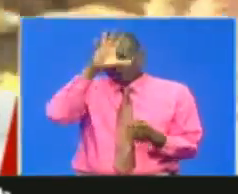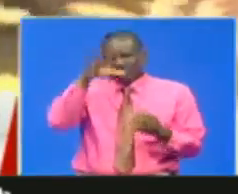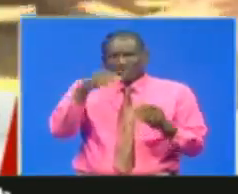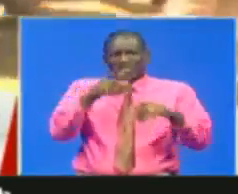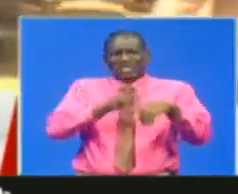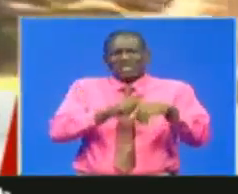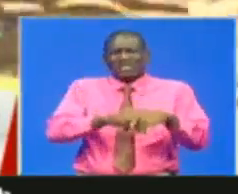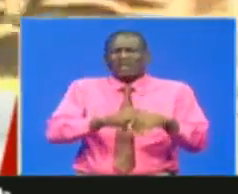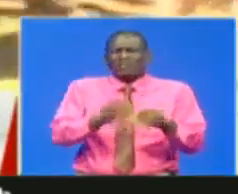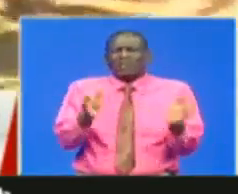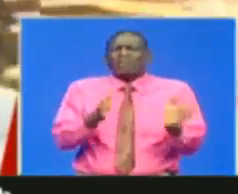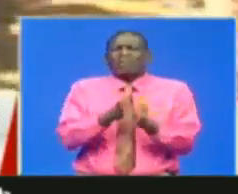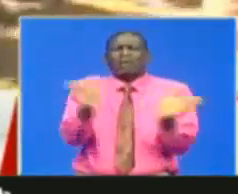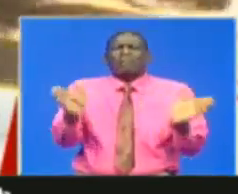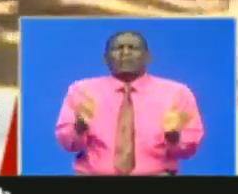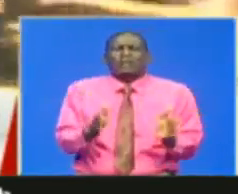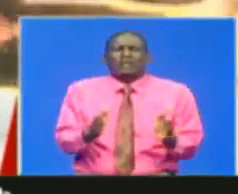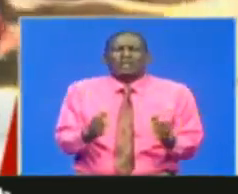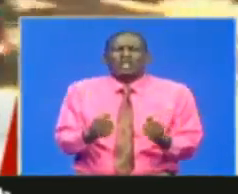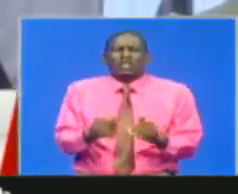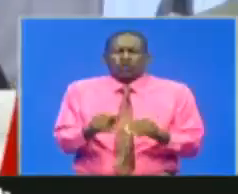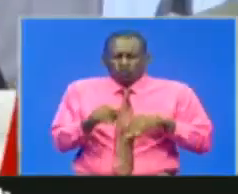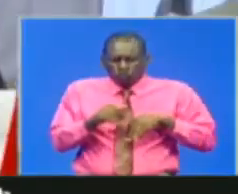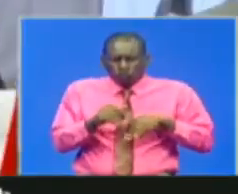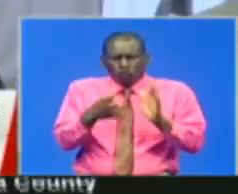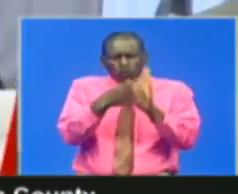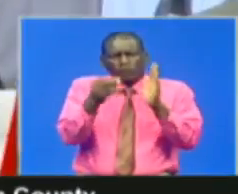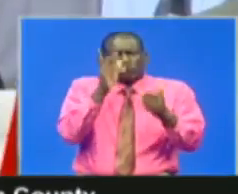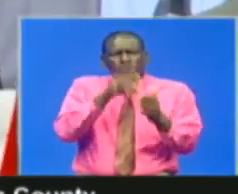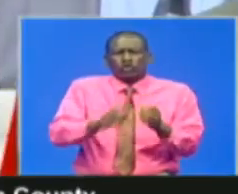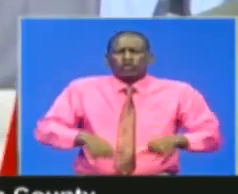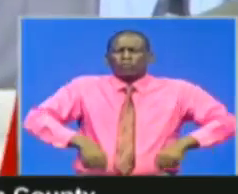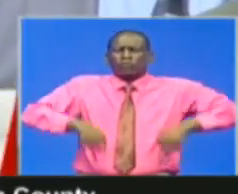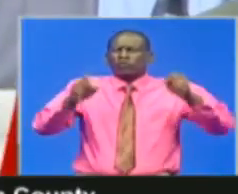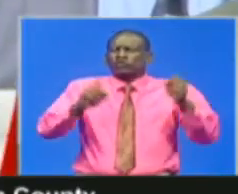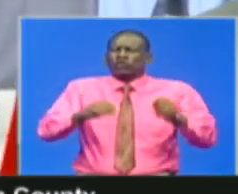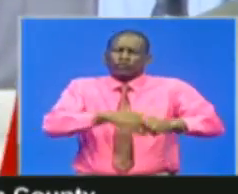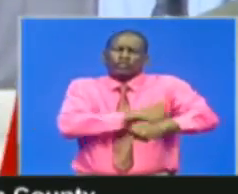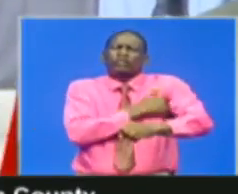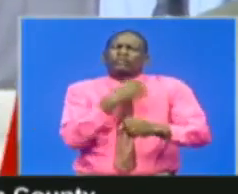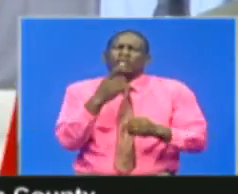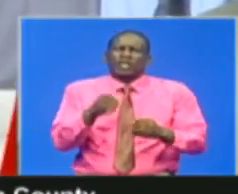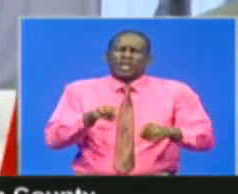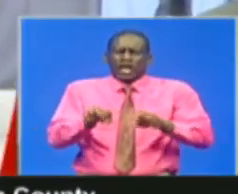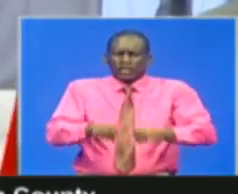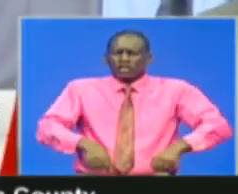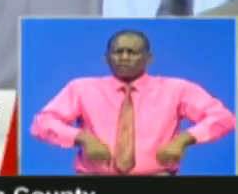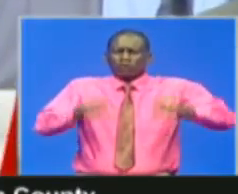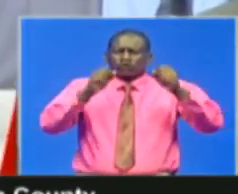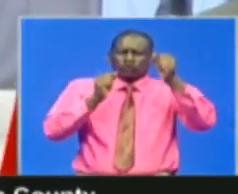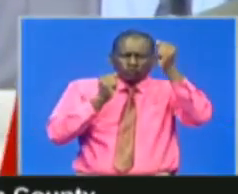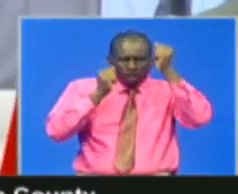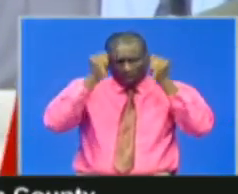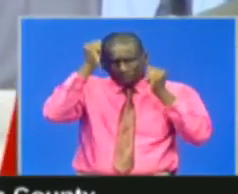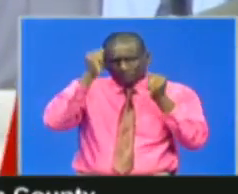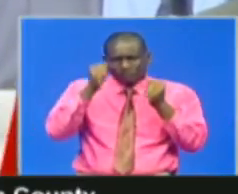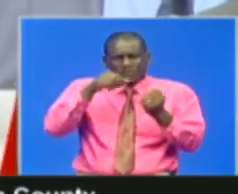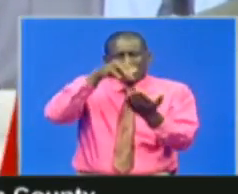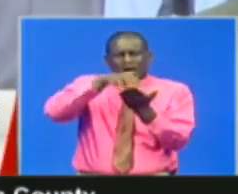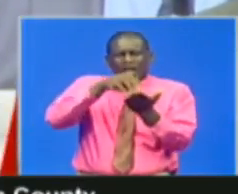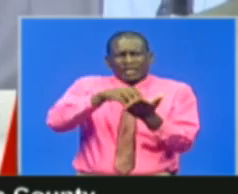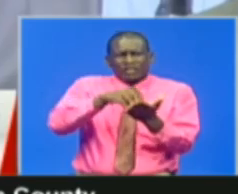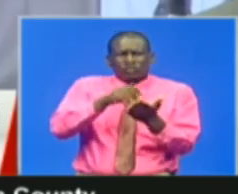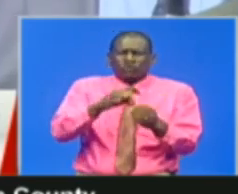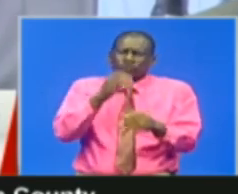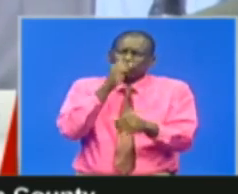the citizenry takes its cue from the Commander-in-Chief? As the Commander-in-Chief of the Kenya Defence Forces. A case of do as